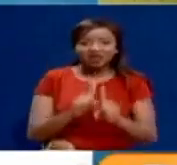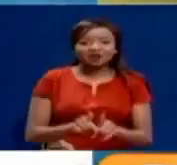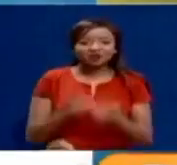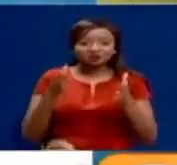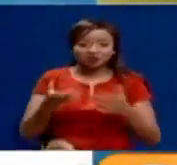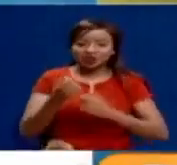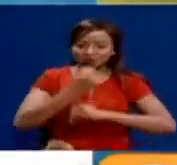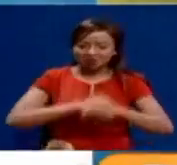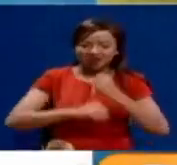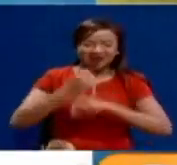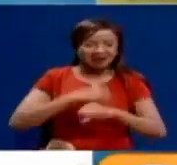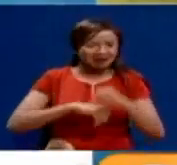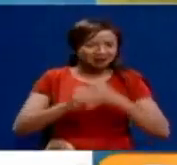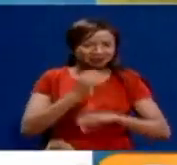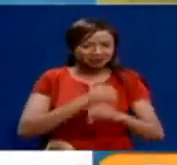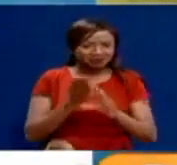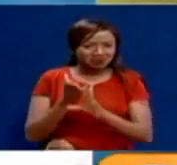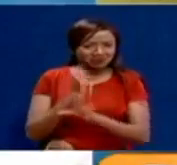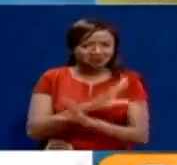to move around